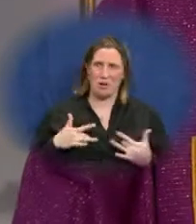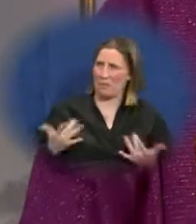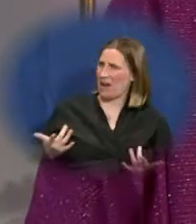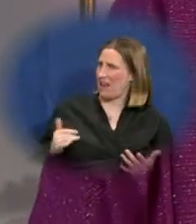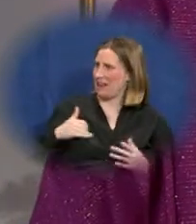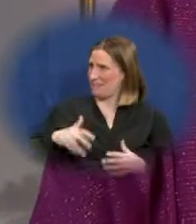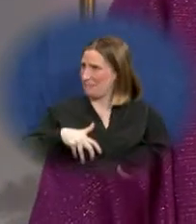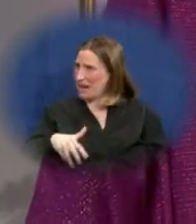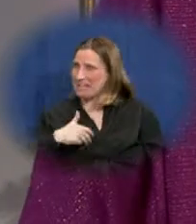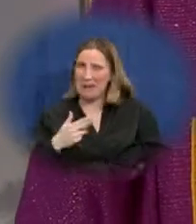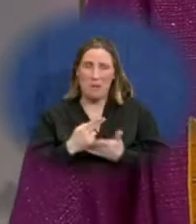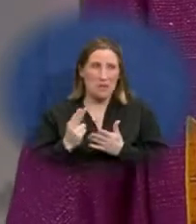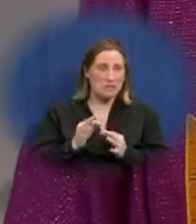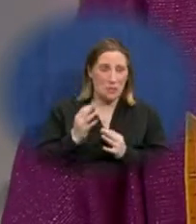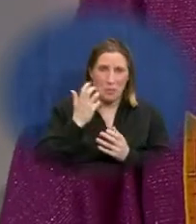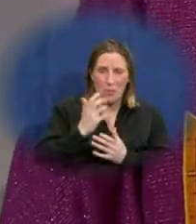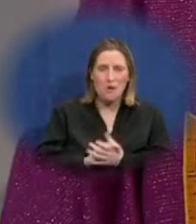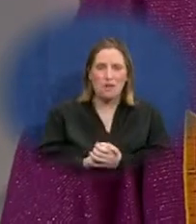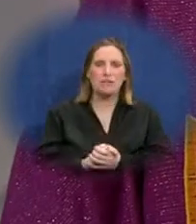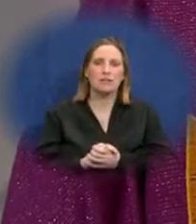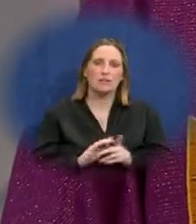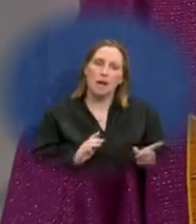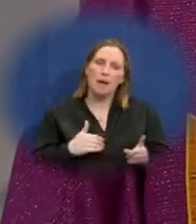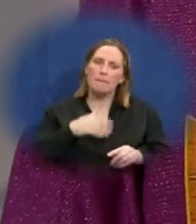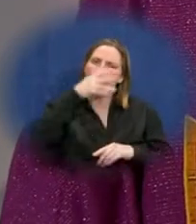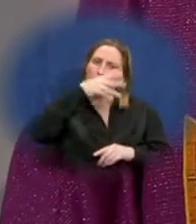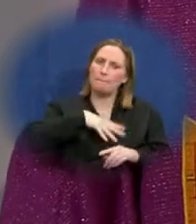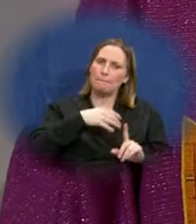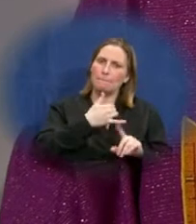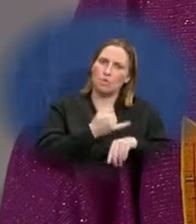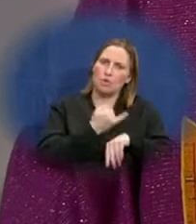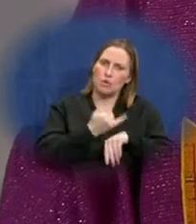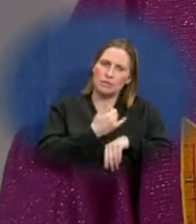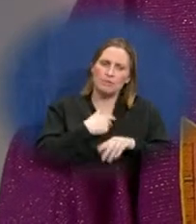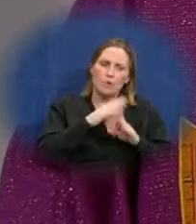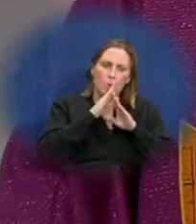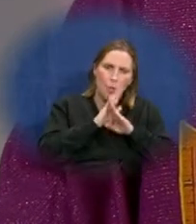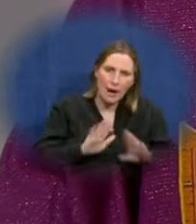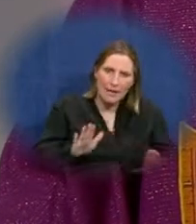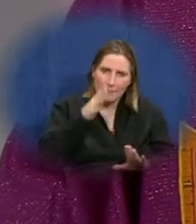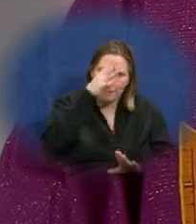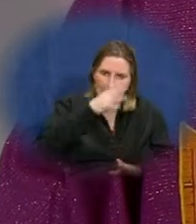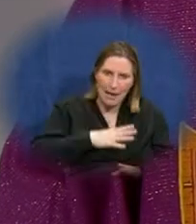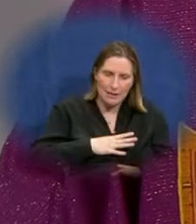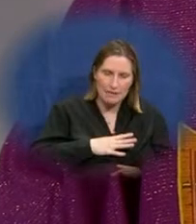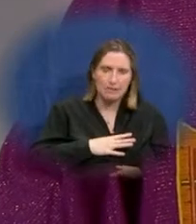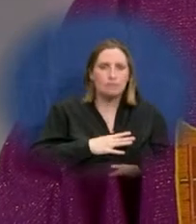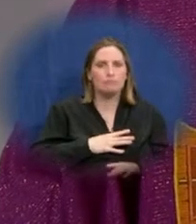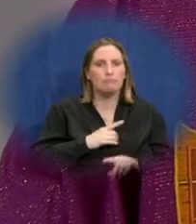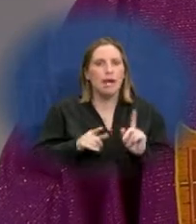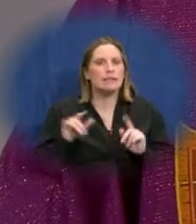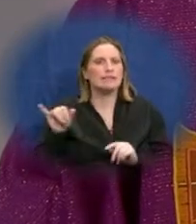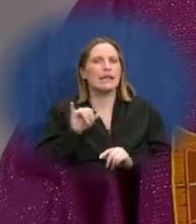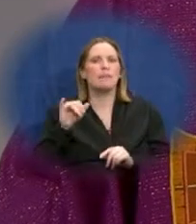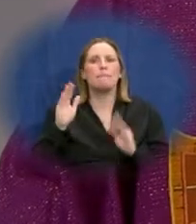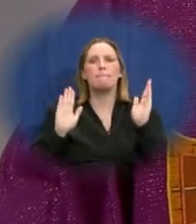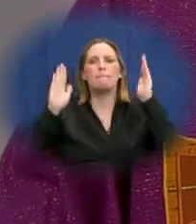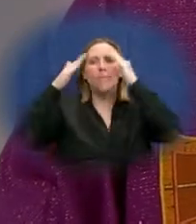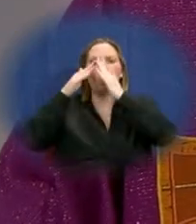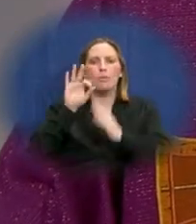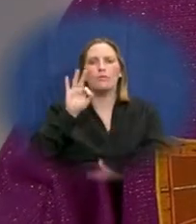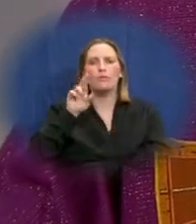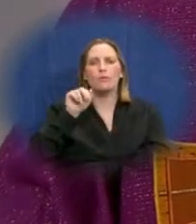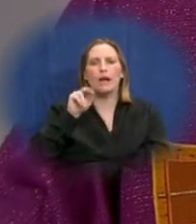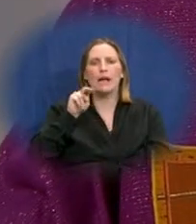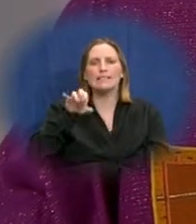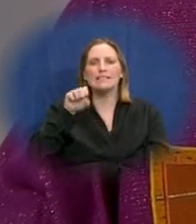we have this wonderful man, very kind of quiet in the scriptures, but yet one who, as Pope Francis recently said,